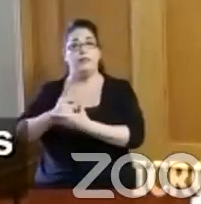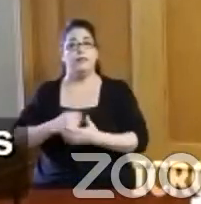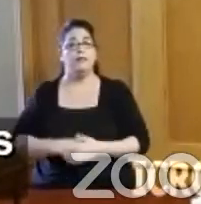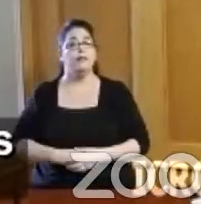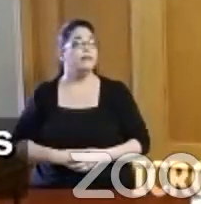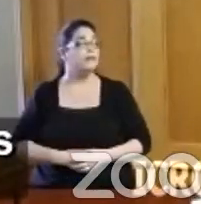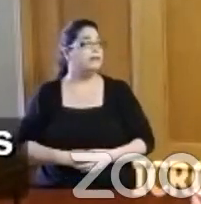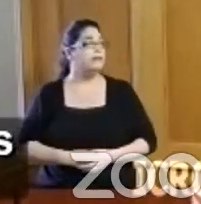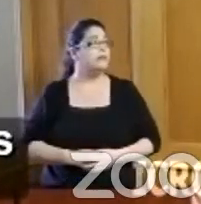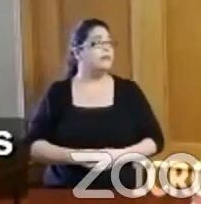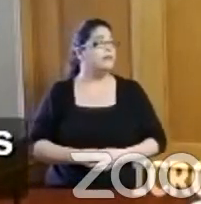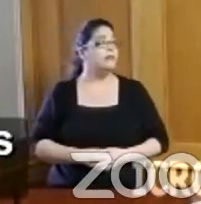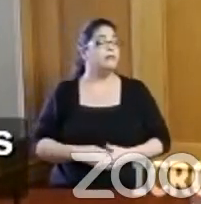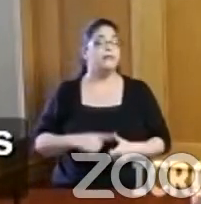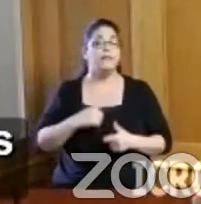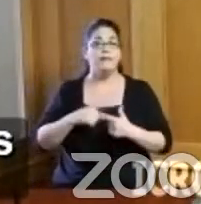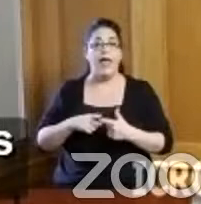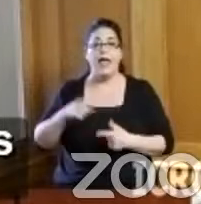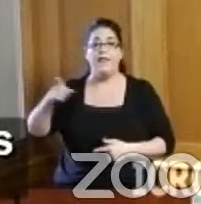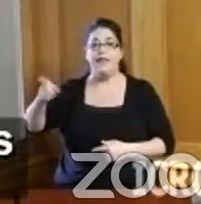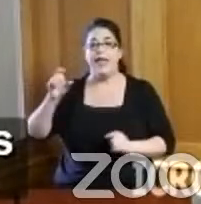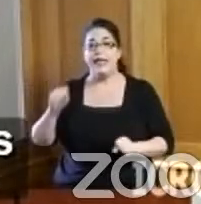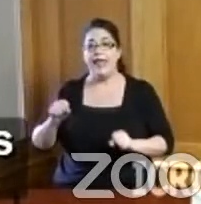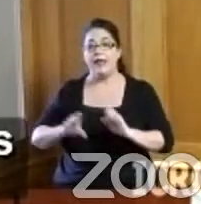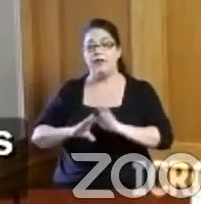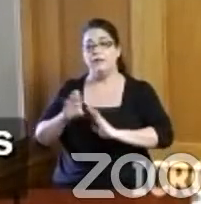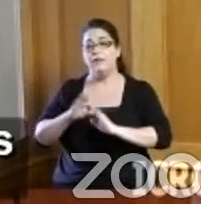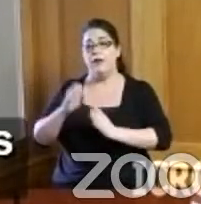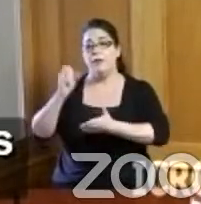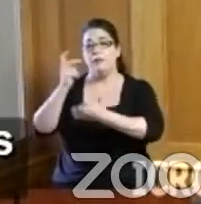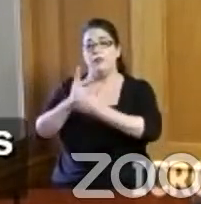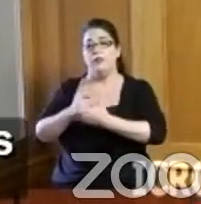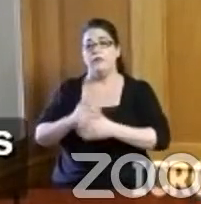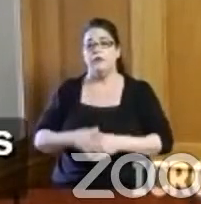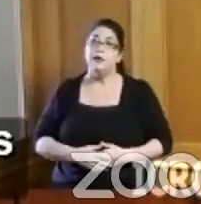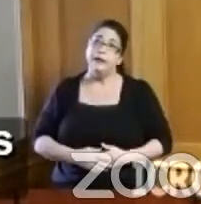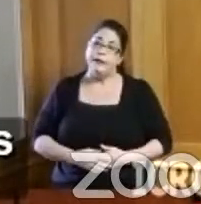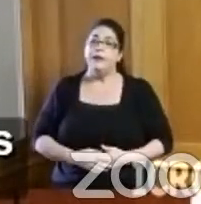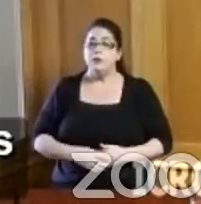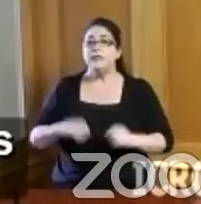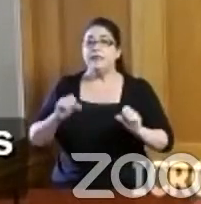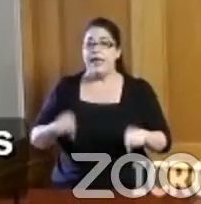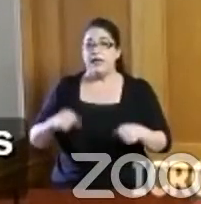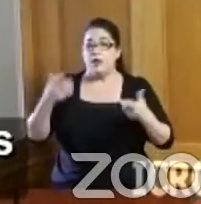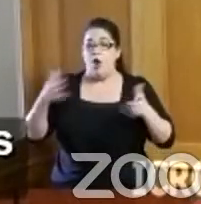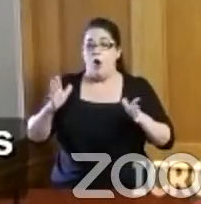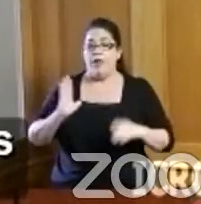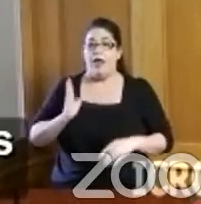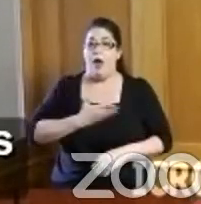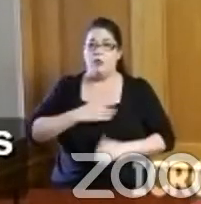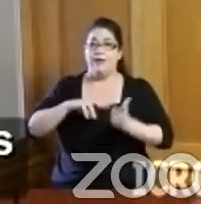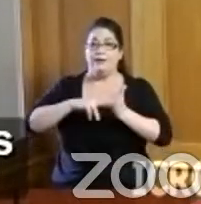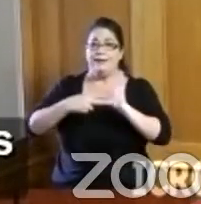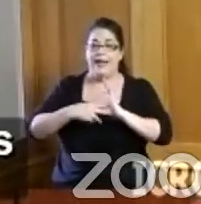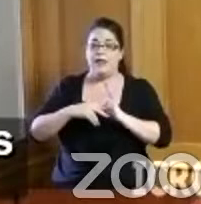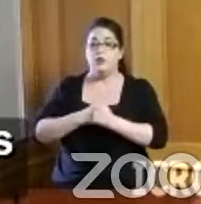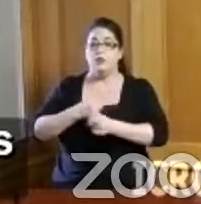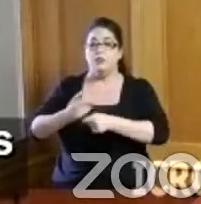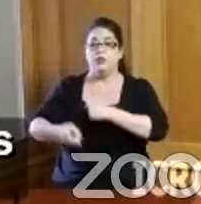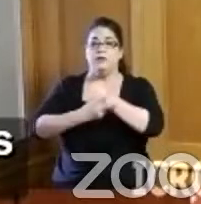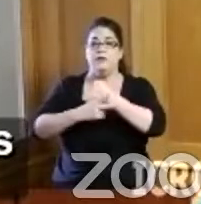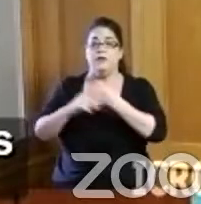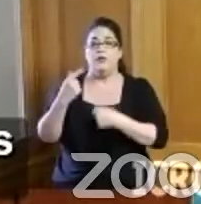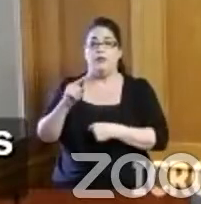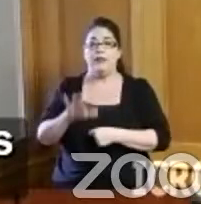that they did include on their PUD, their planned unit development approval that they already did. So yes, it's our intention to make sure that green space